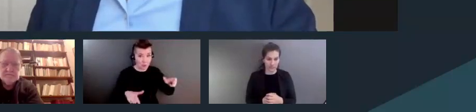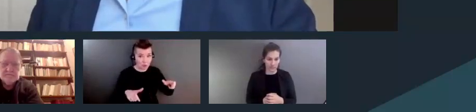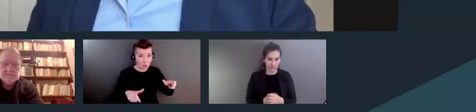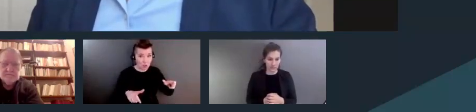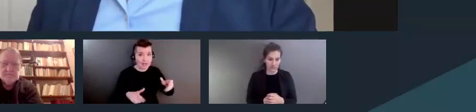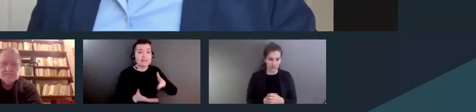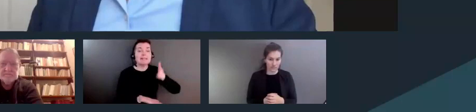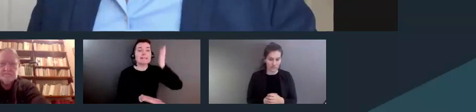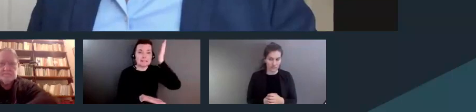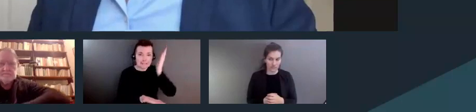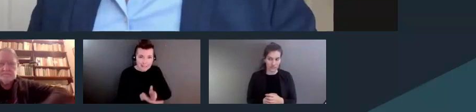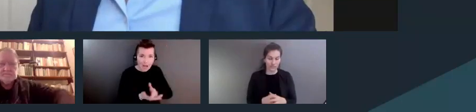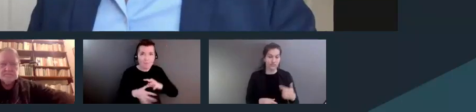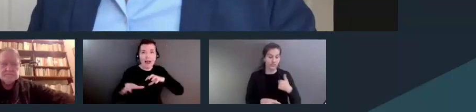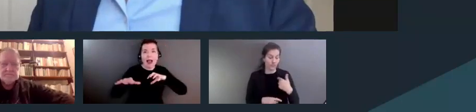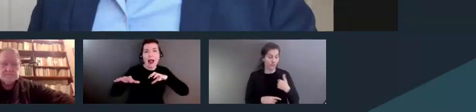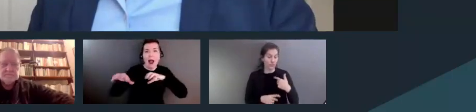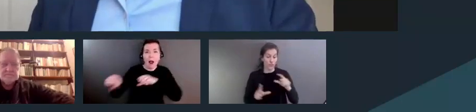out the Indigenous languages.